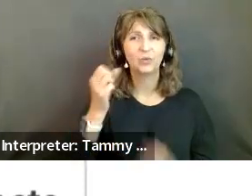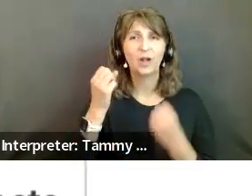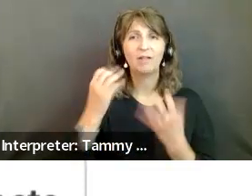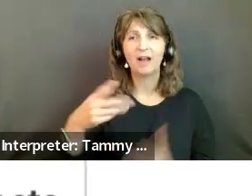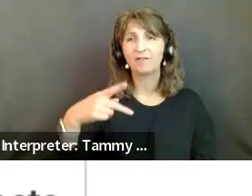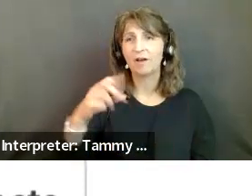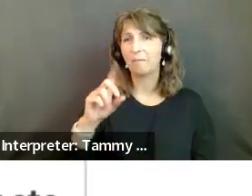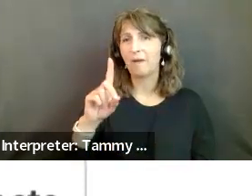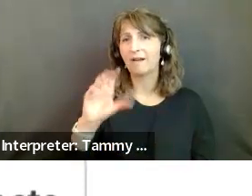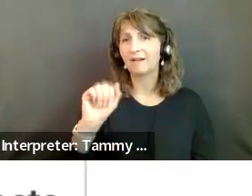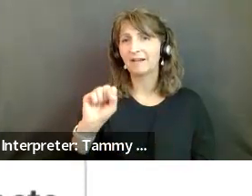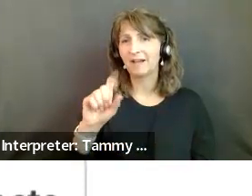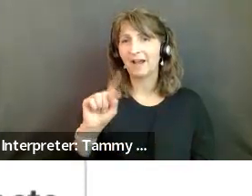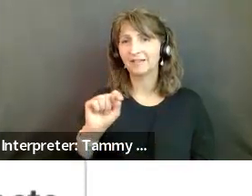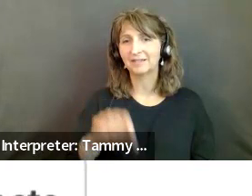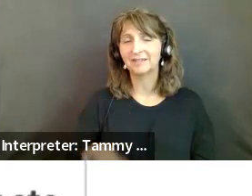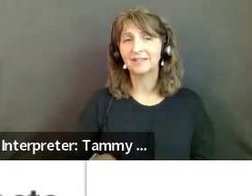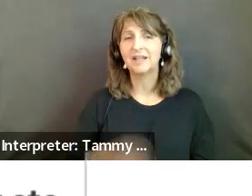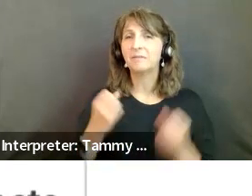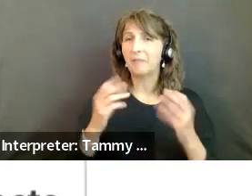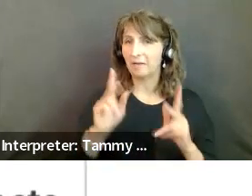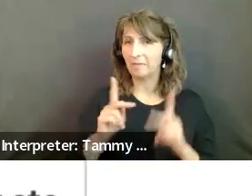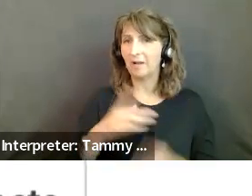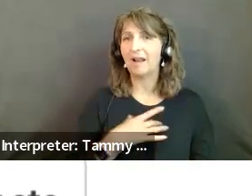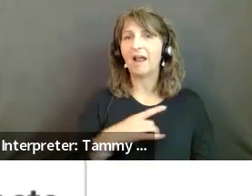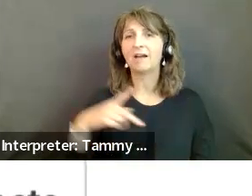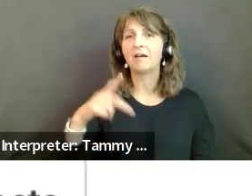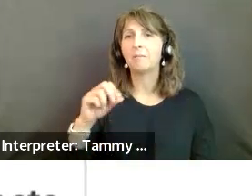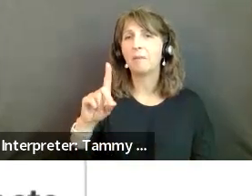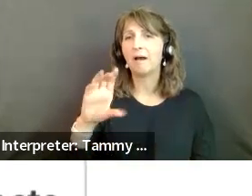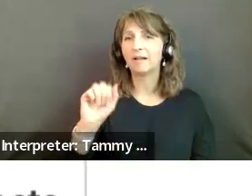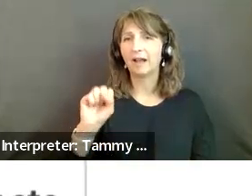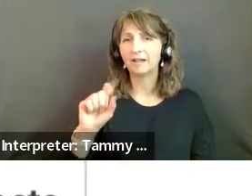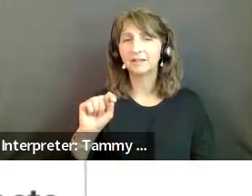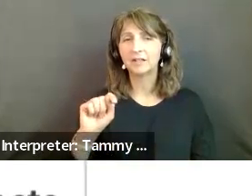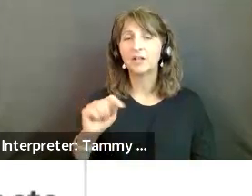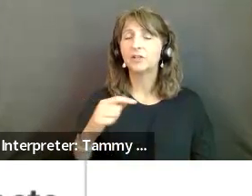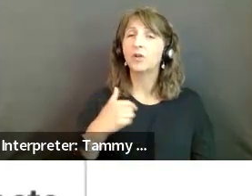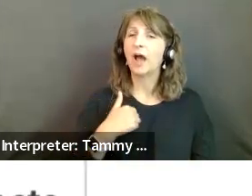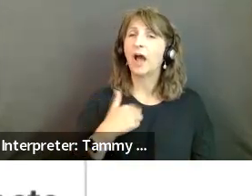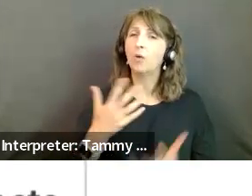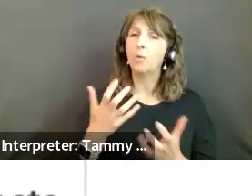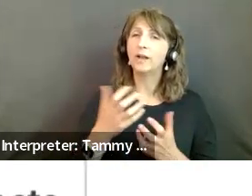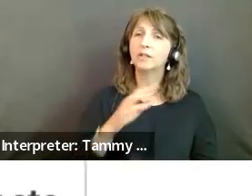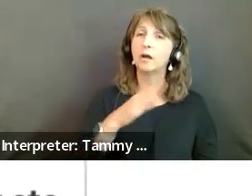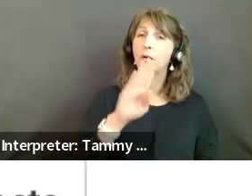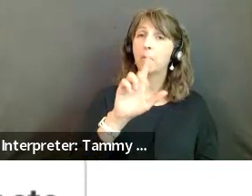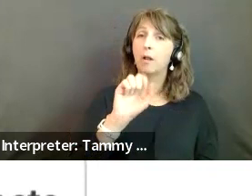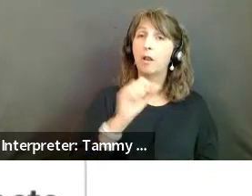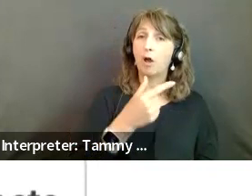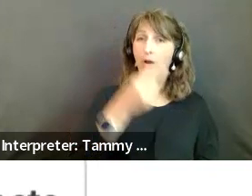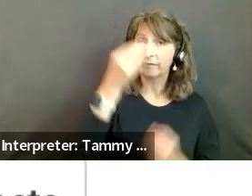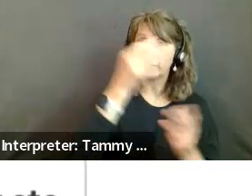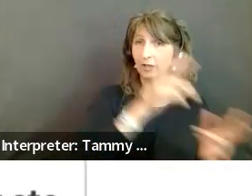to, and I know a lot of other people are as well. And so I wanted to get our information in a way that